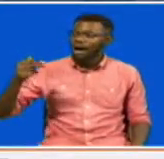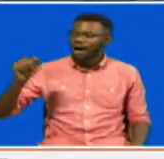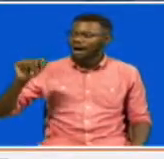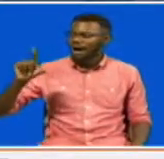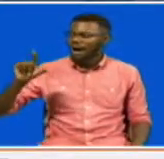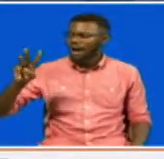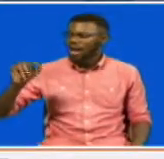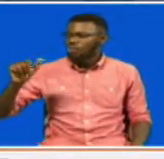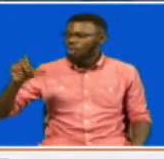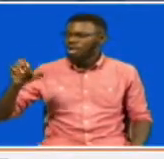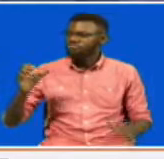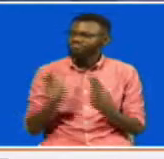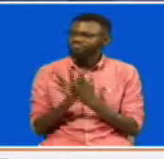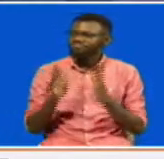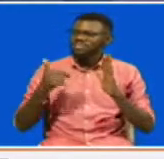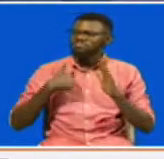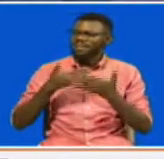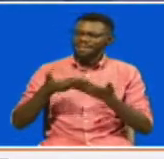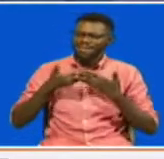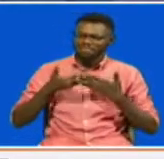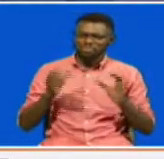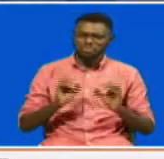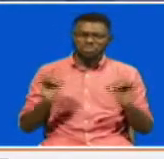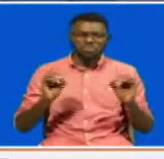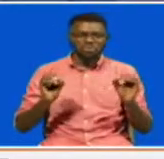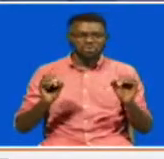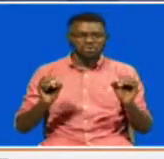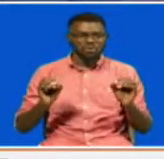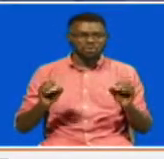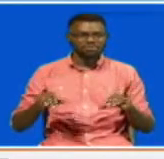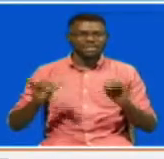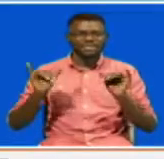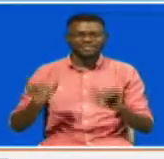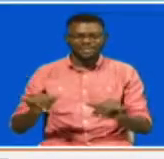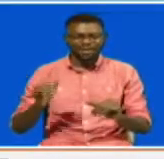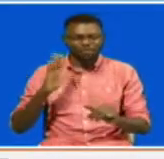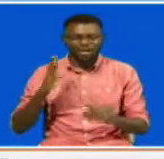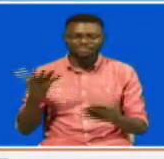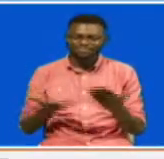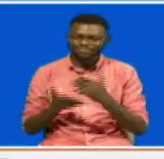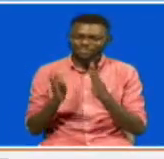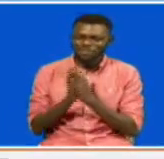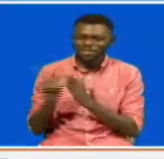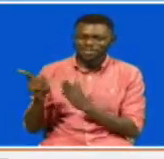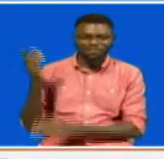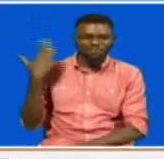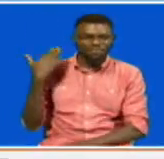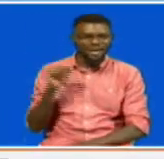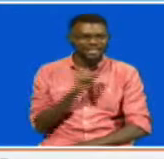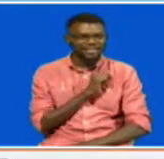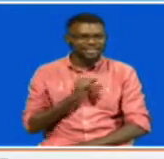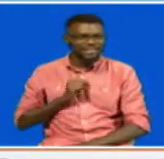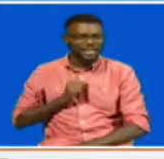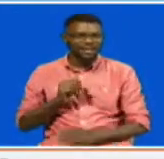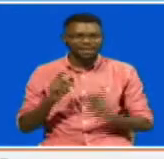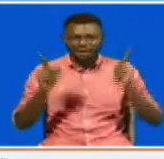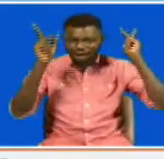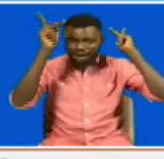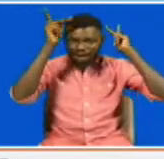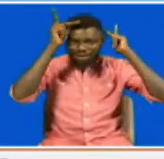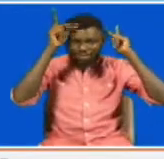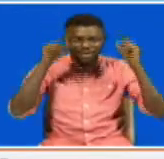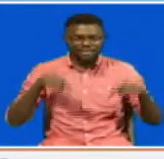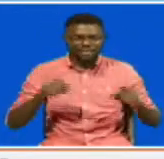in anything. Thank you, Cleophas. Thank Stick you. Around. We're coming back to speak to Senator Kakamega, former senator for Kakamega County. He ran